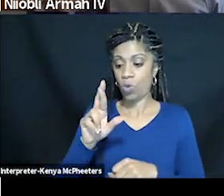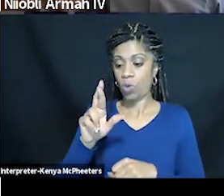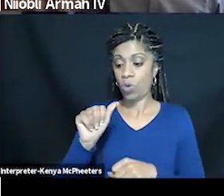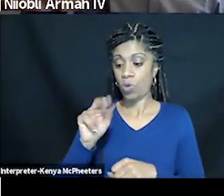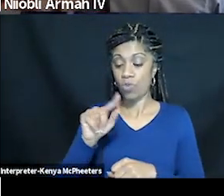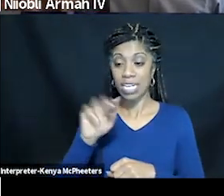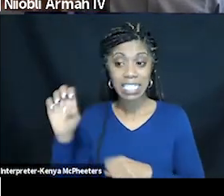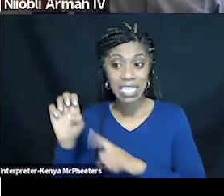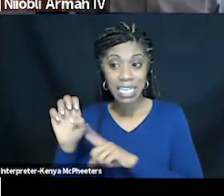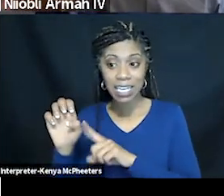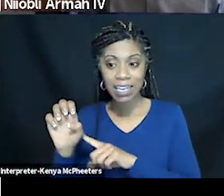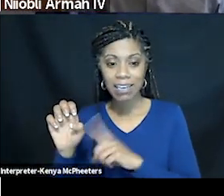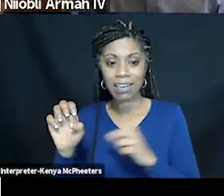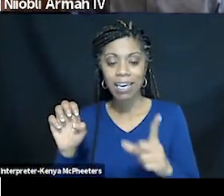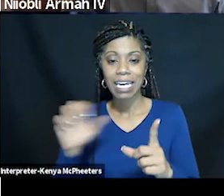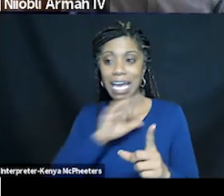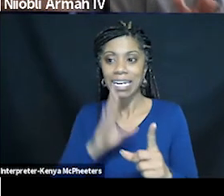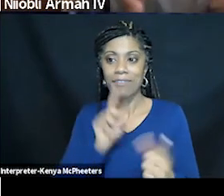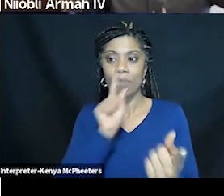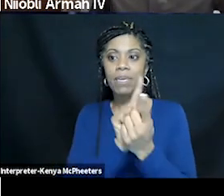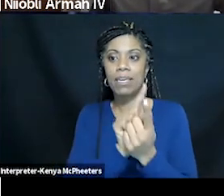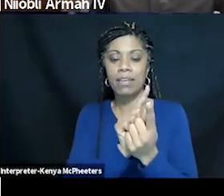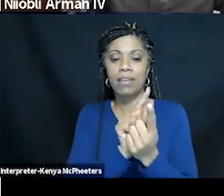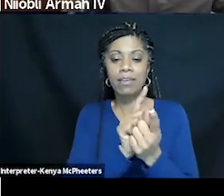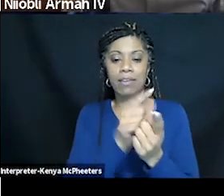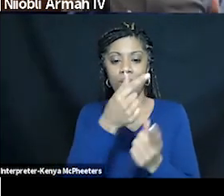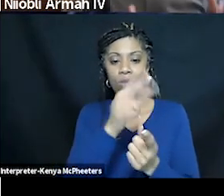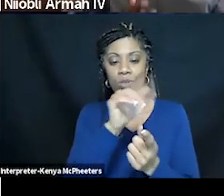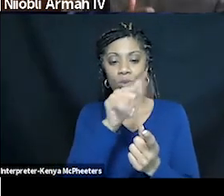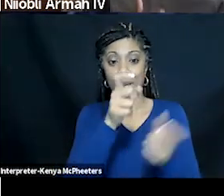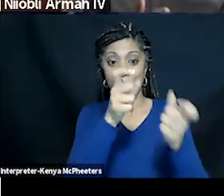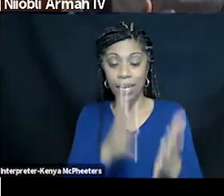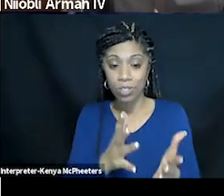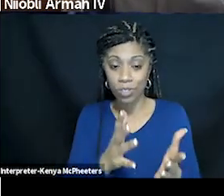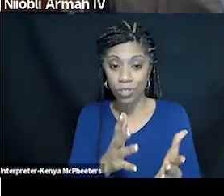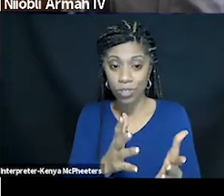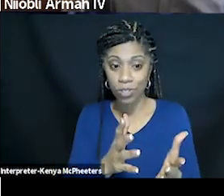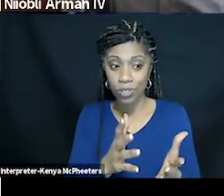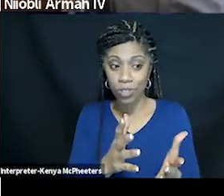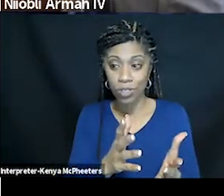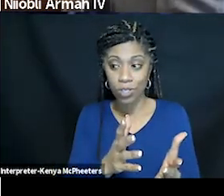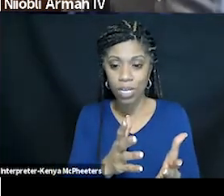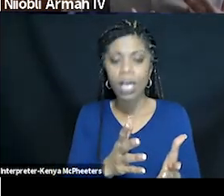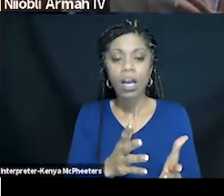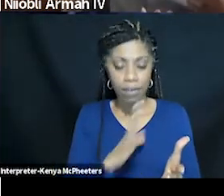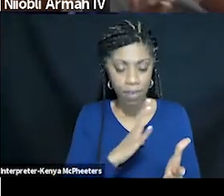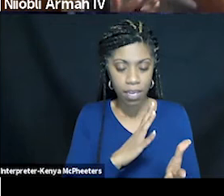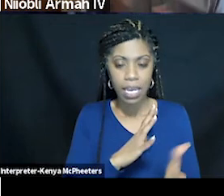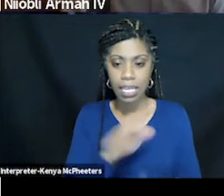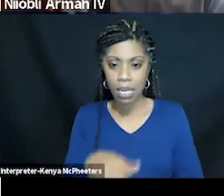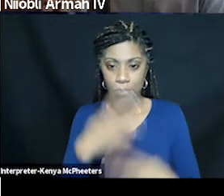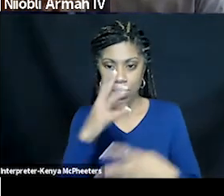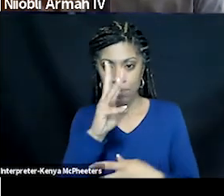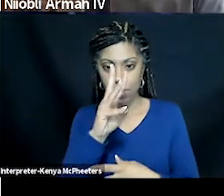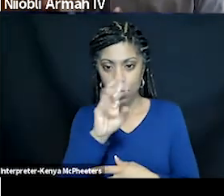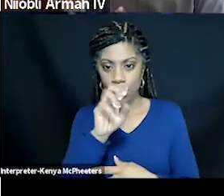I don't know they want a diverse pool. But if I go to your website and I don't see myself in your work, then I'm never gonna, it